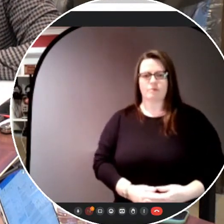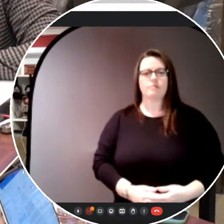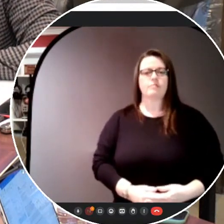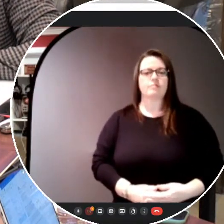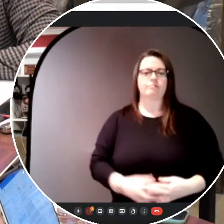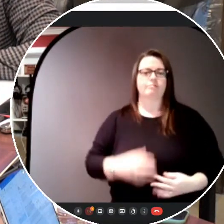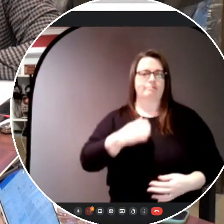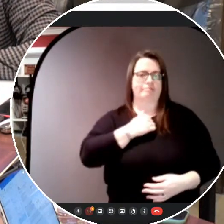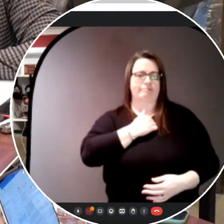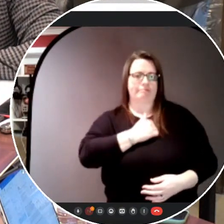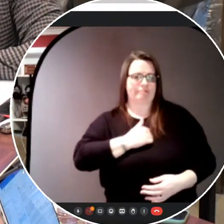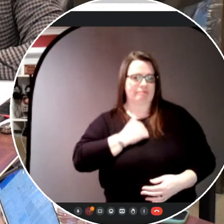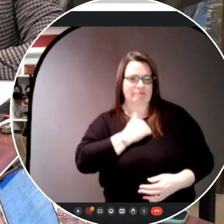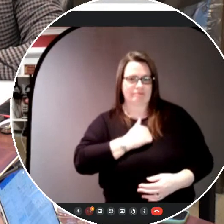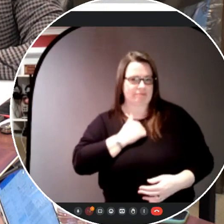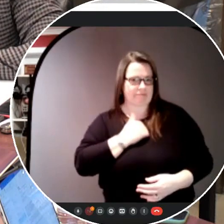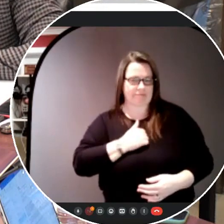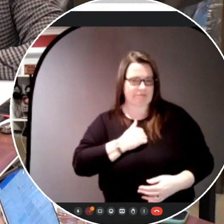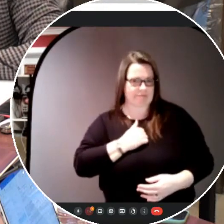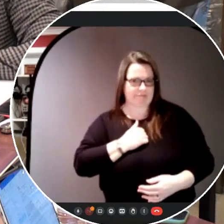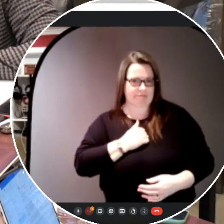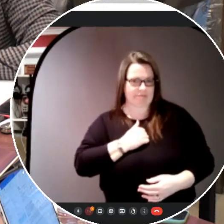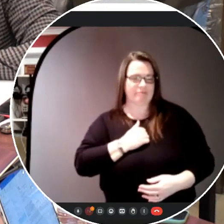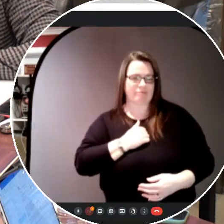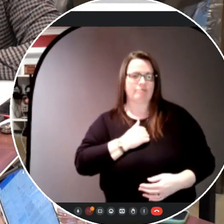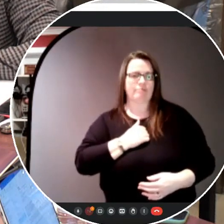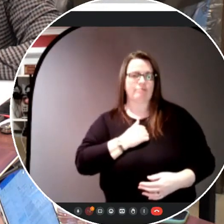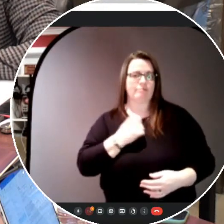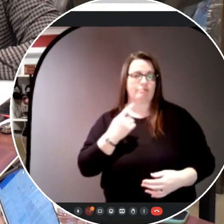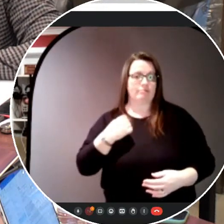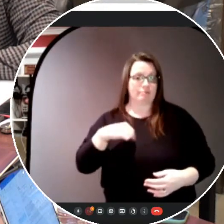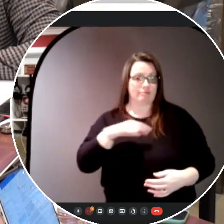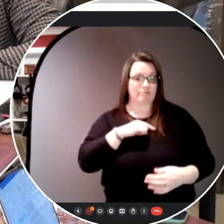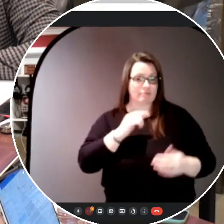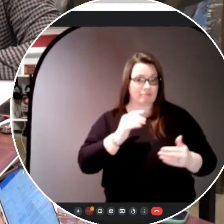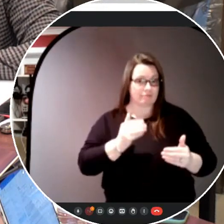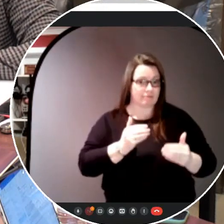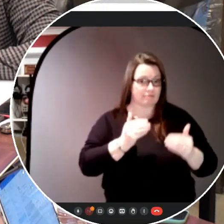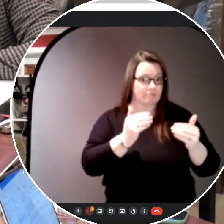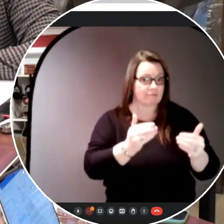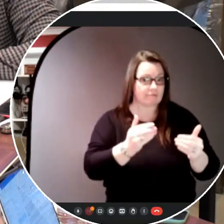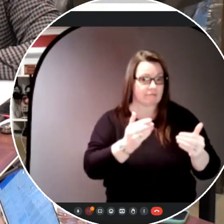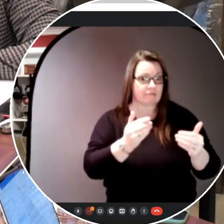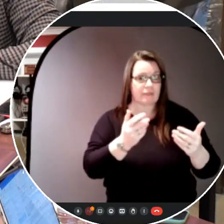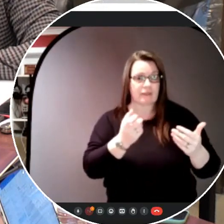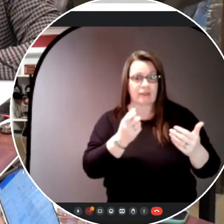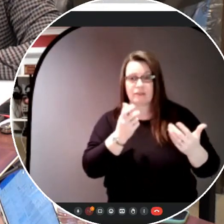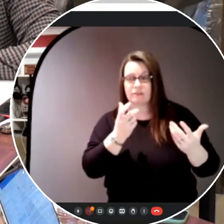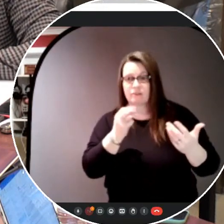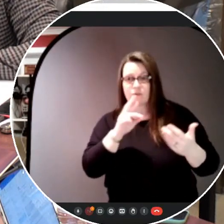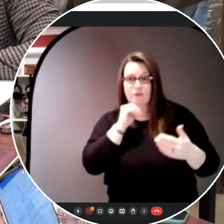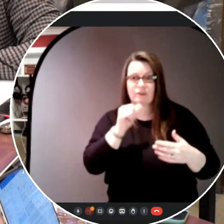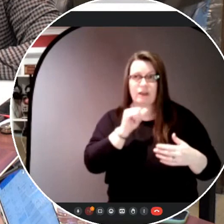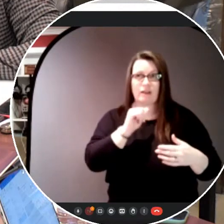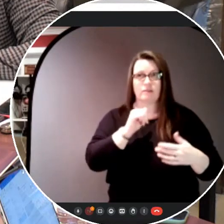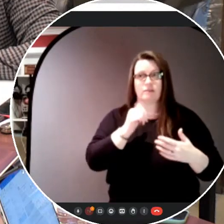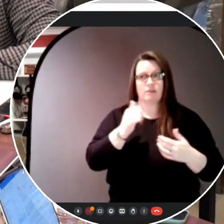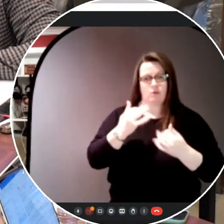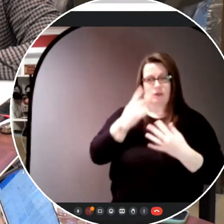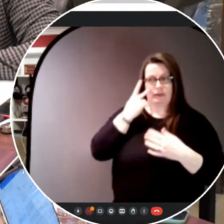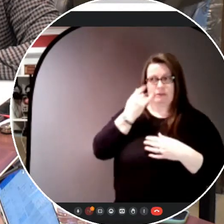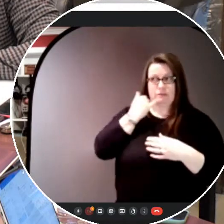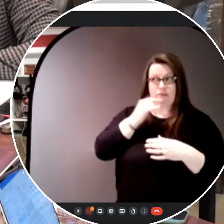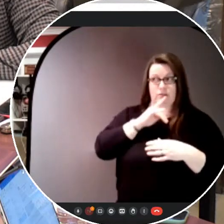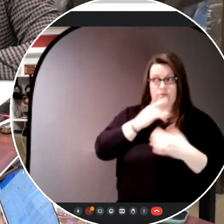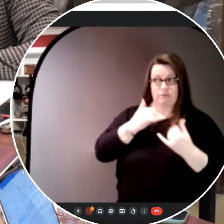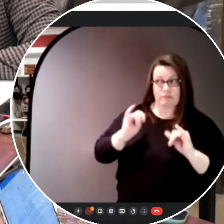Apologize for the inconvenience. We just moved forward, but we're not sure if it's being live streamed right now, so we're just trying to get a little bit of intel back from our tech people here